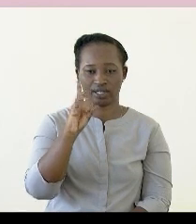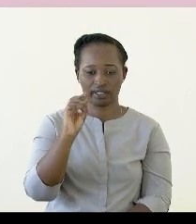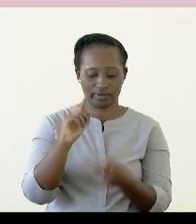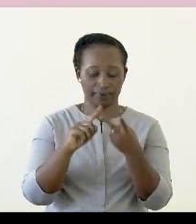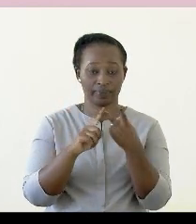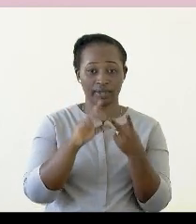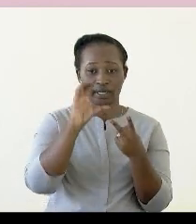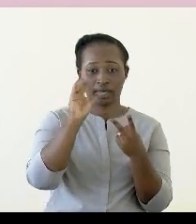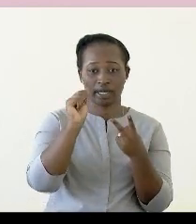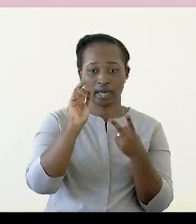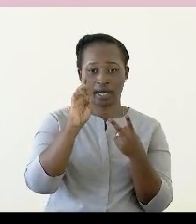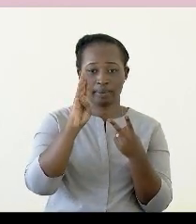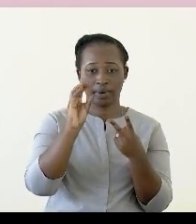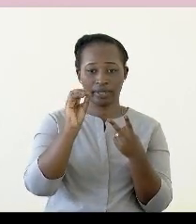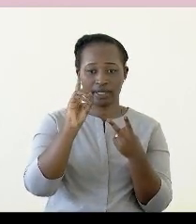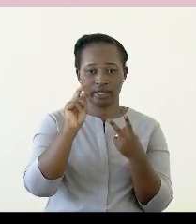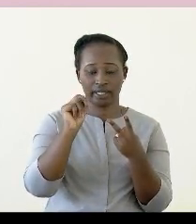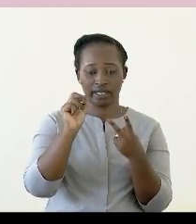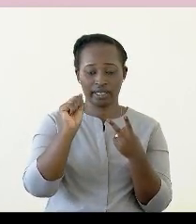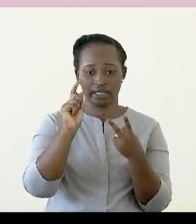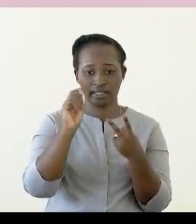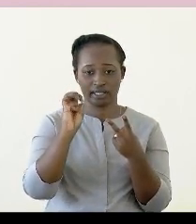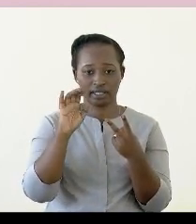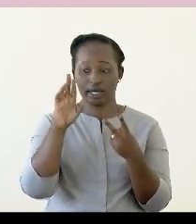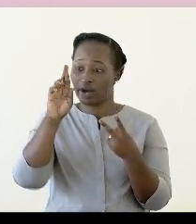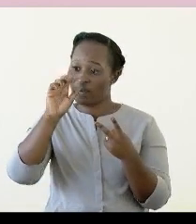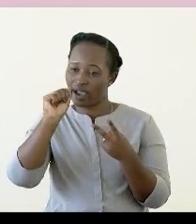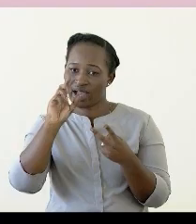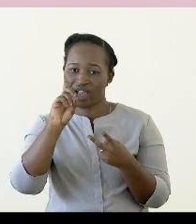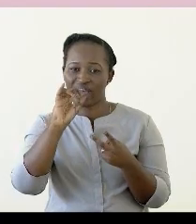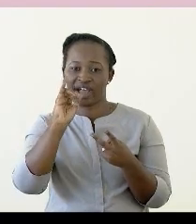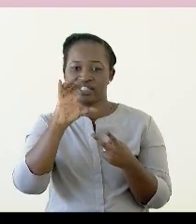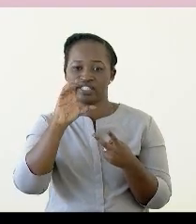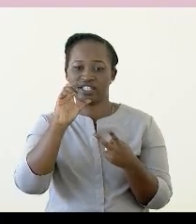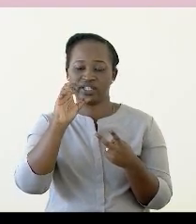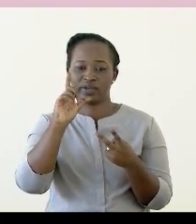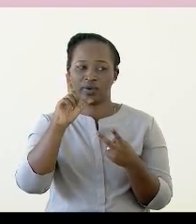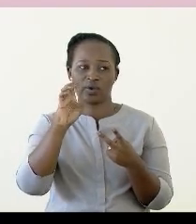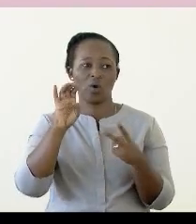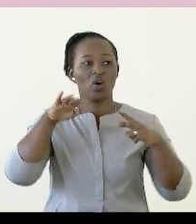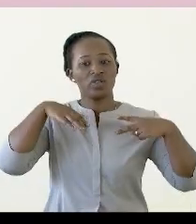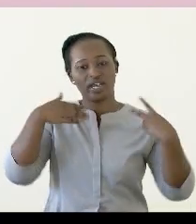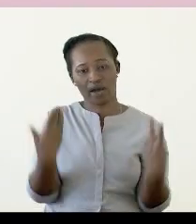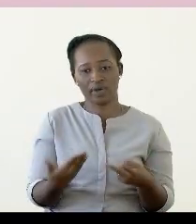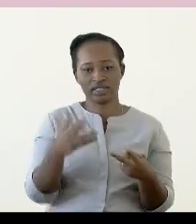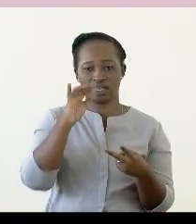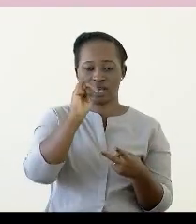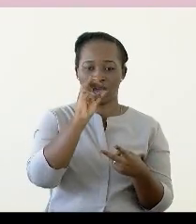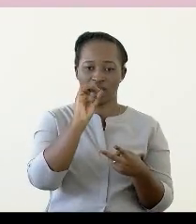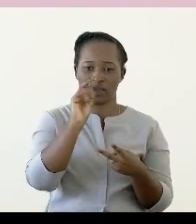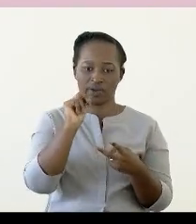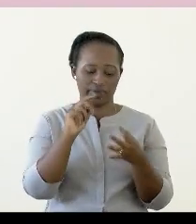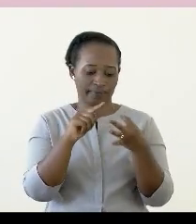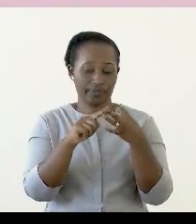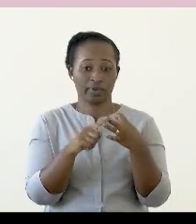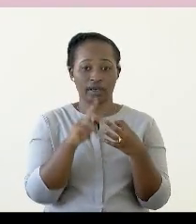carbonate radical or ion, of course it will be polyatomic, phosphate